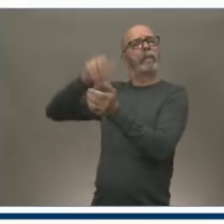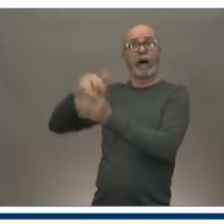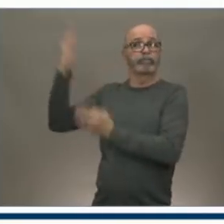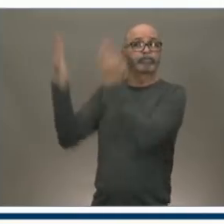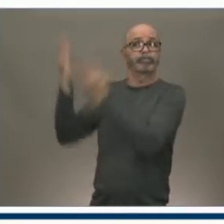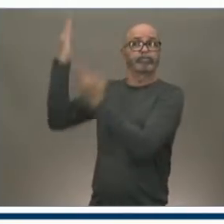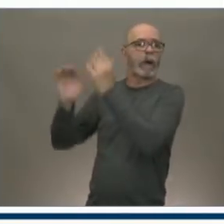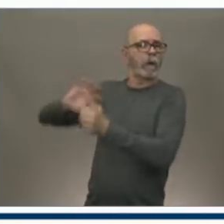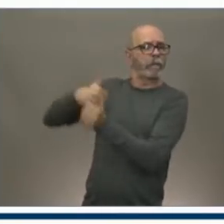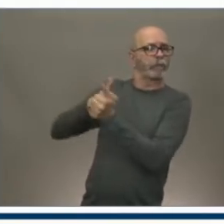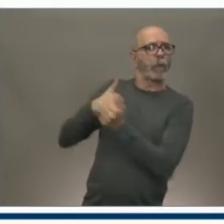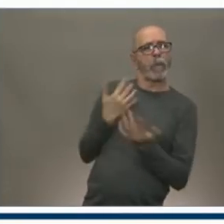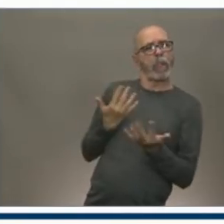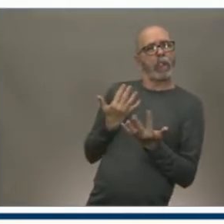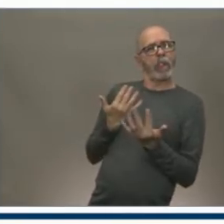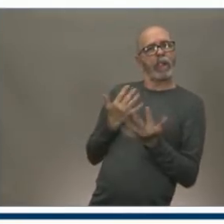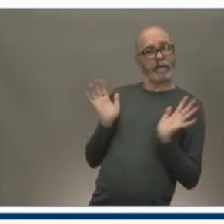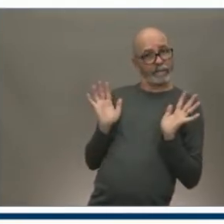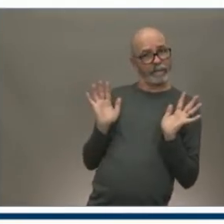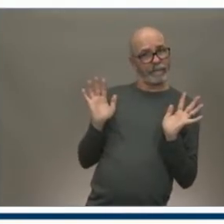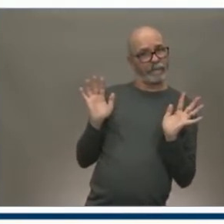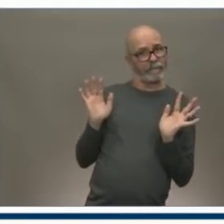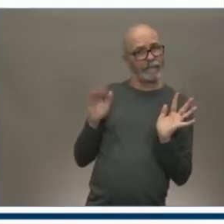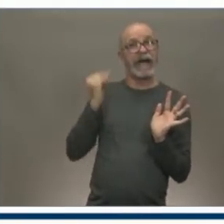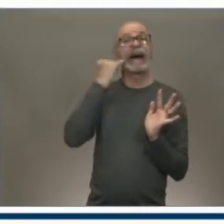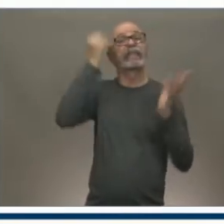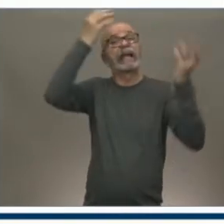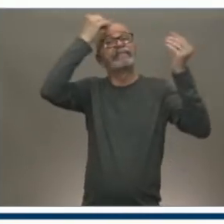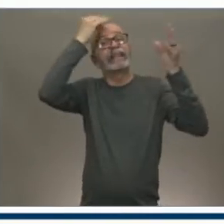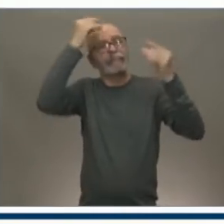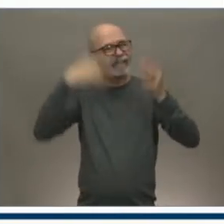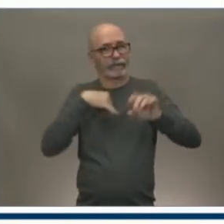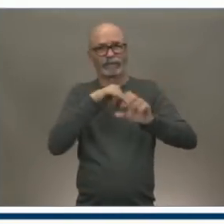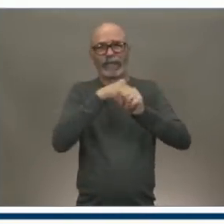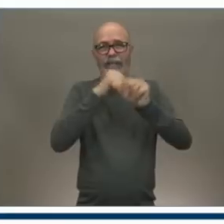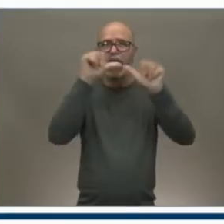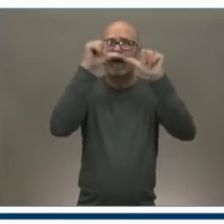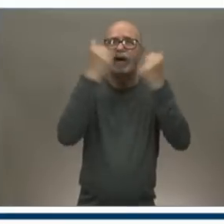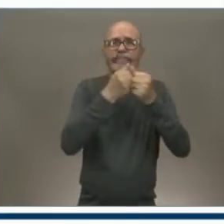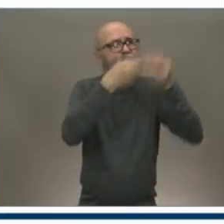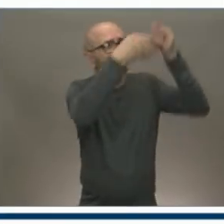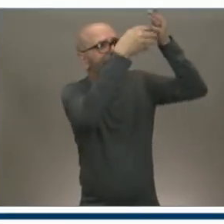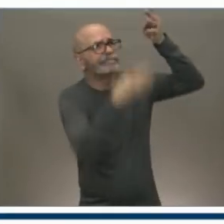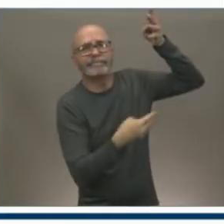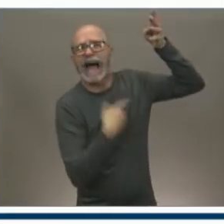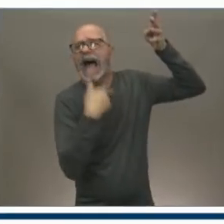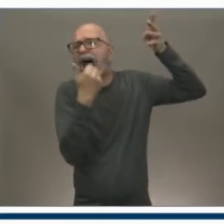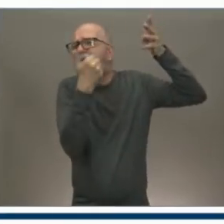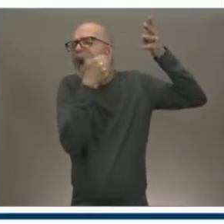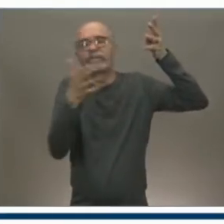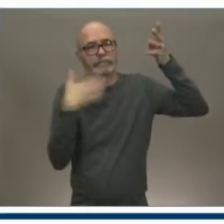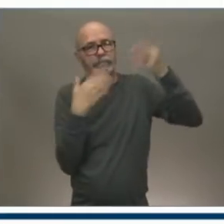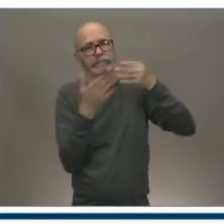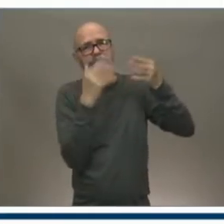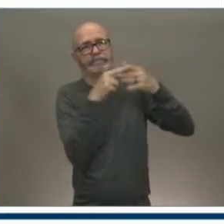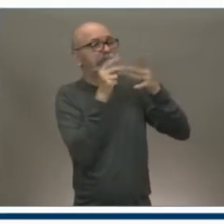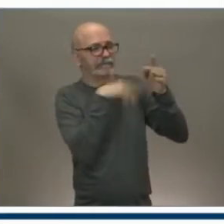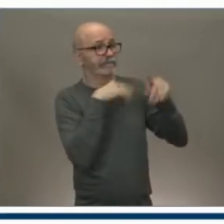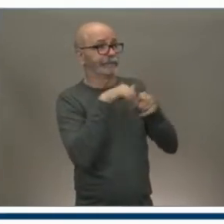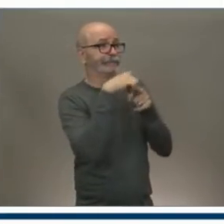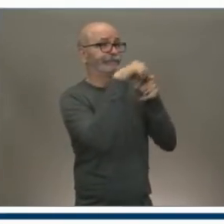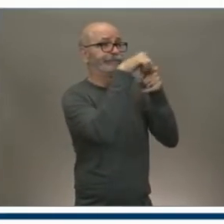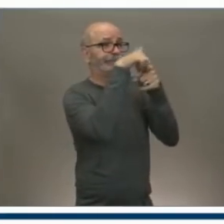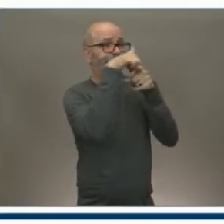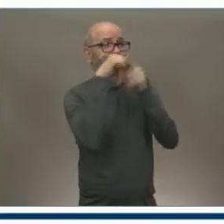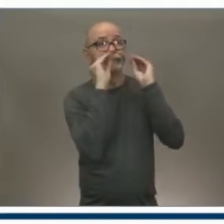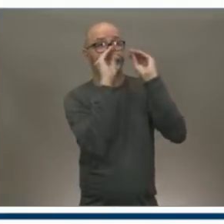for based on information and materials from the Pharmacy Association that we can very rapidly train people from a healthcare background if